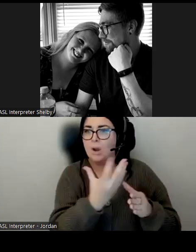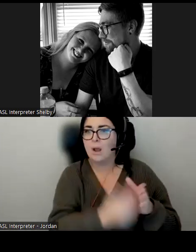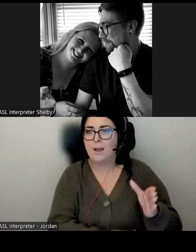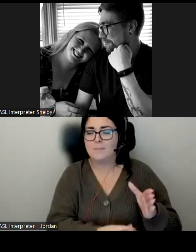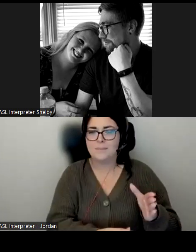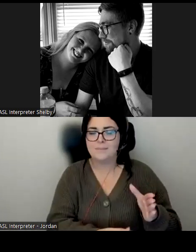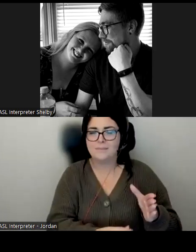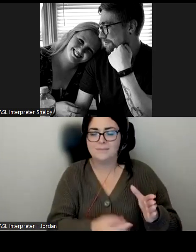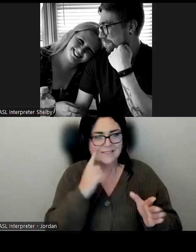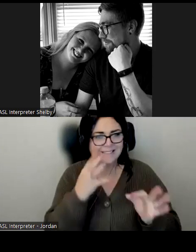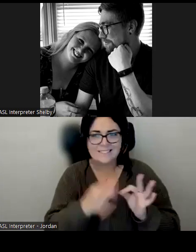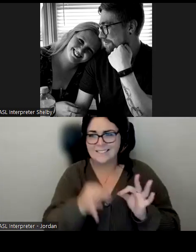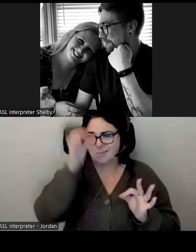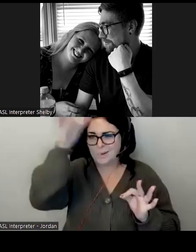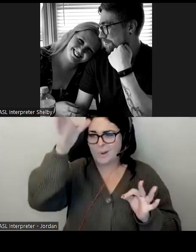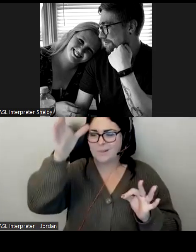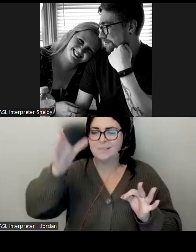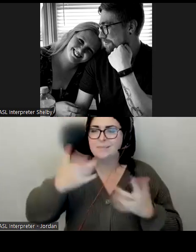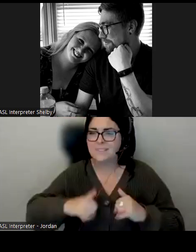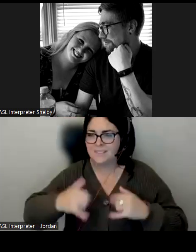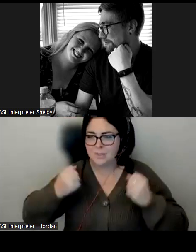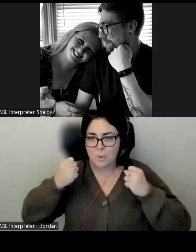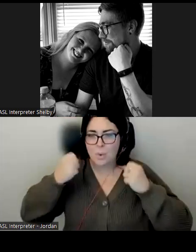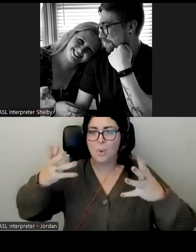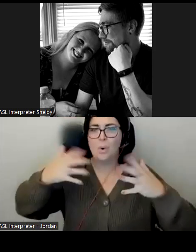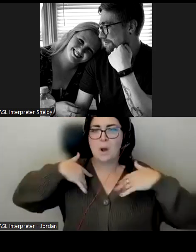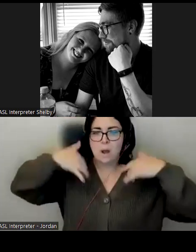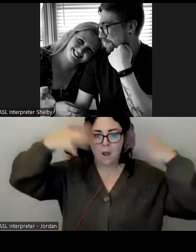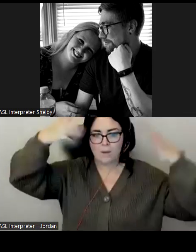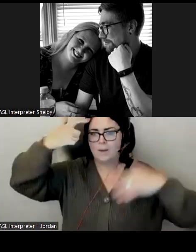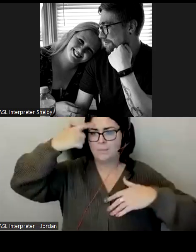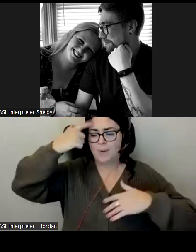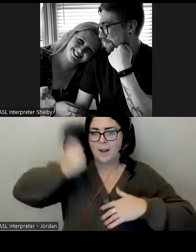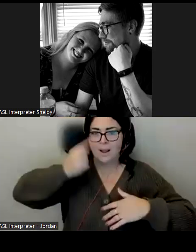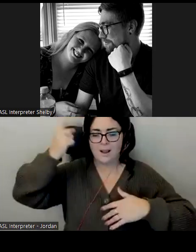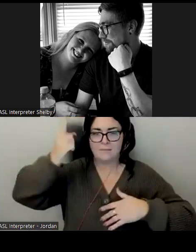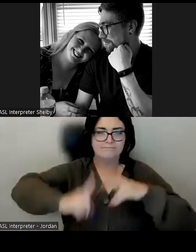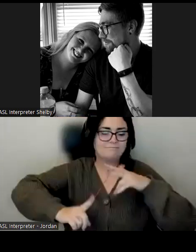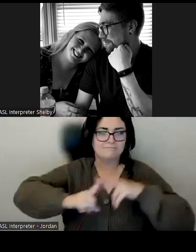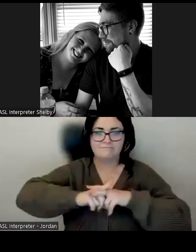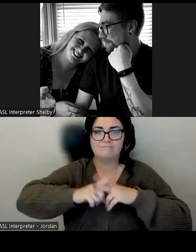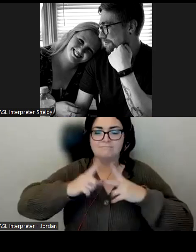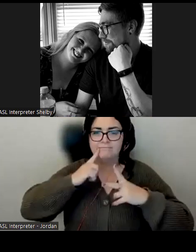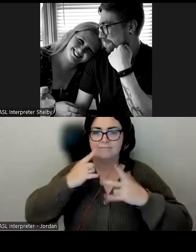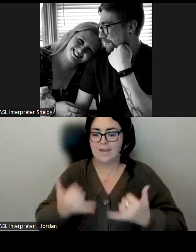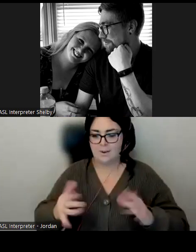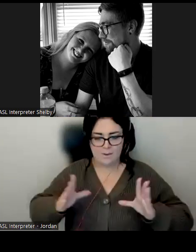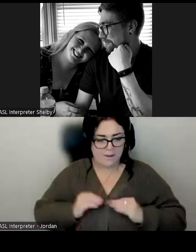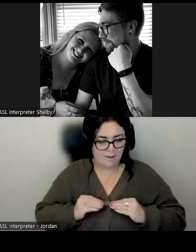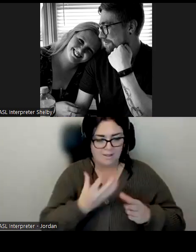simple concept can be so much for your brain to get around in terms of accepting the reality of